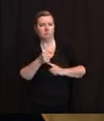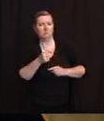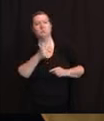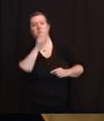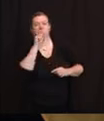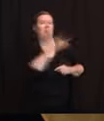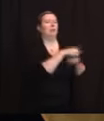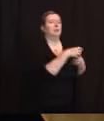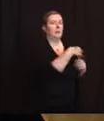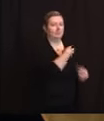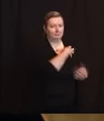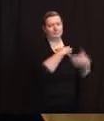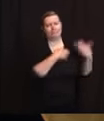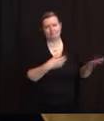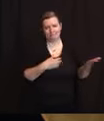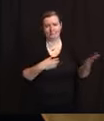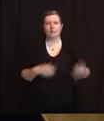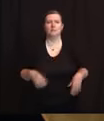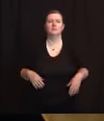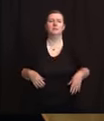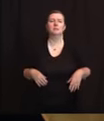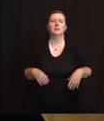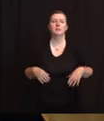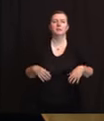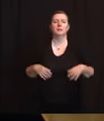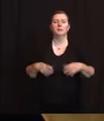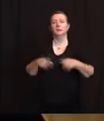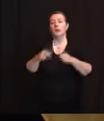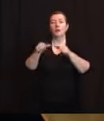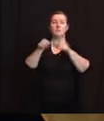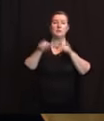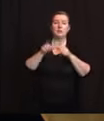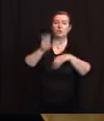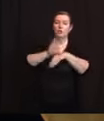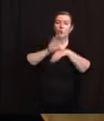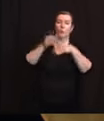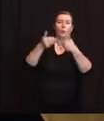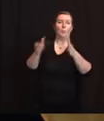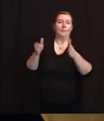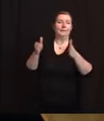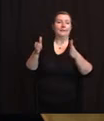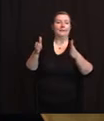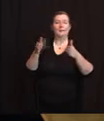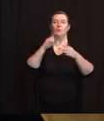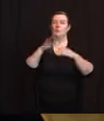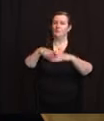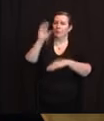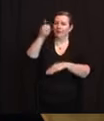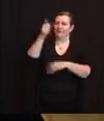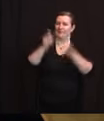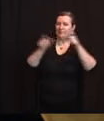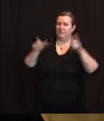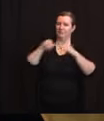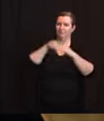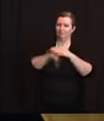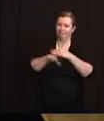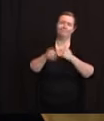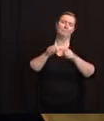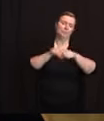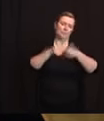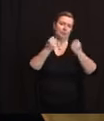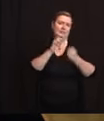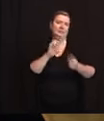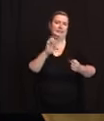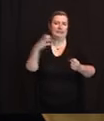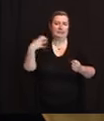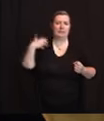having church services inside a church in excess of 10 people, which was in violation of EO 107. And in